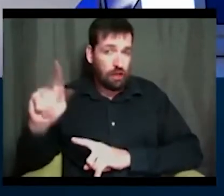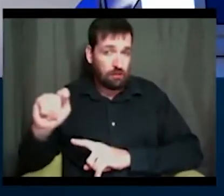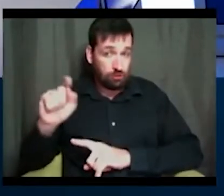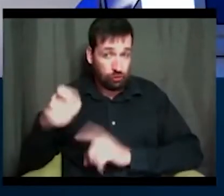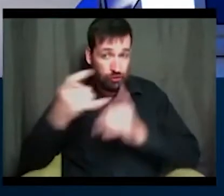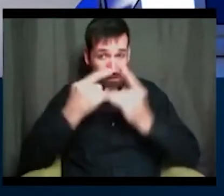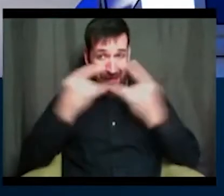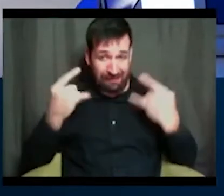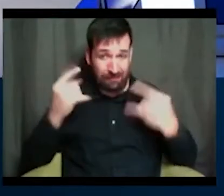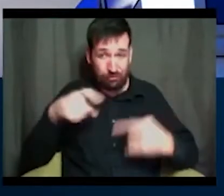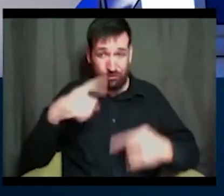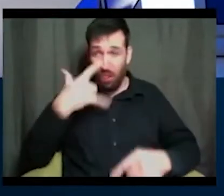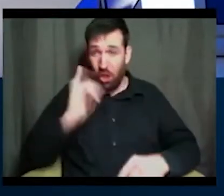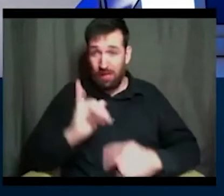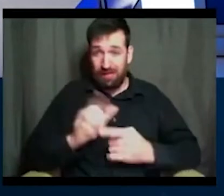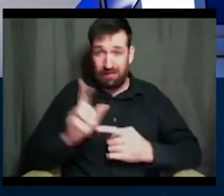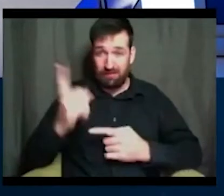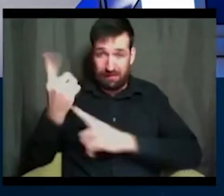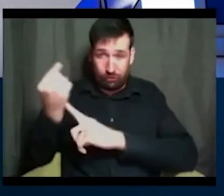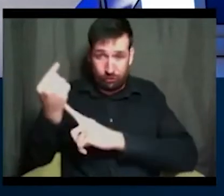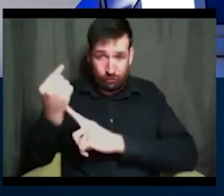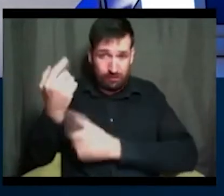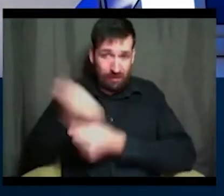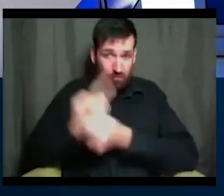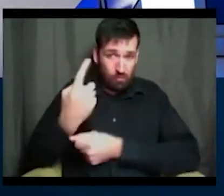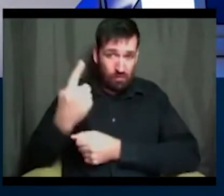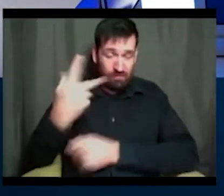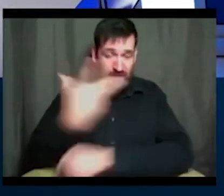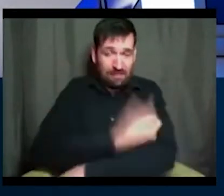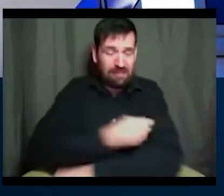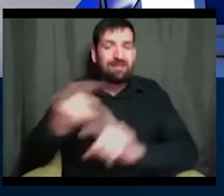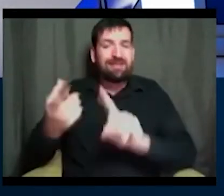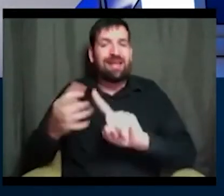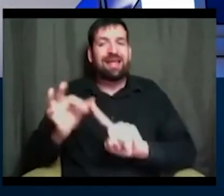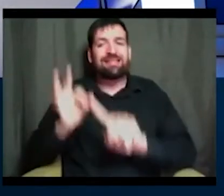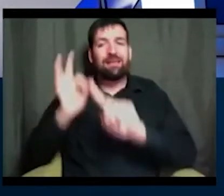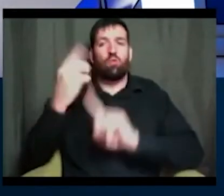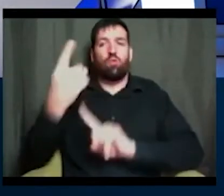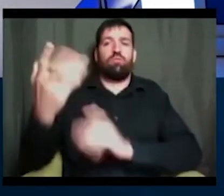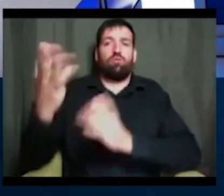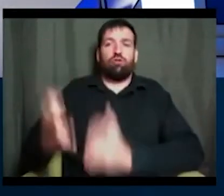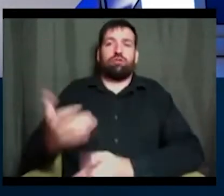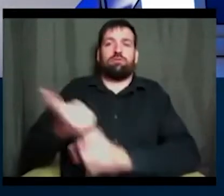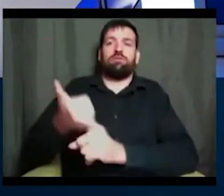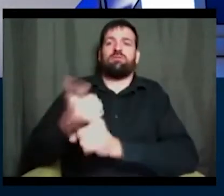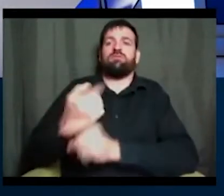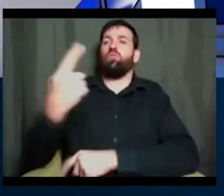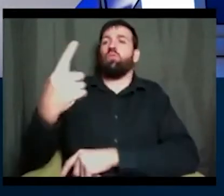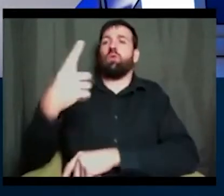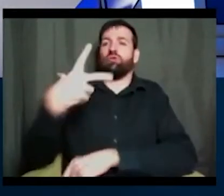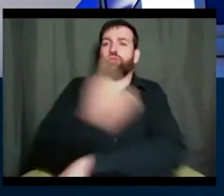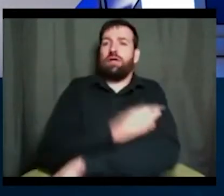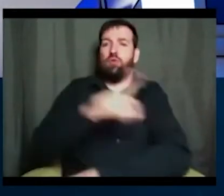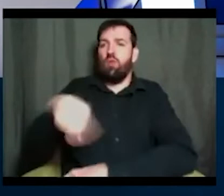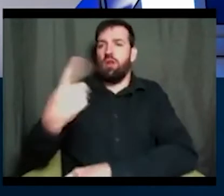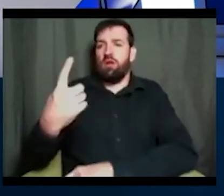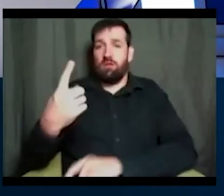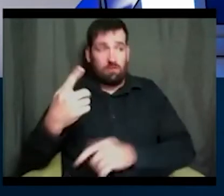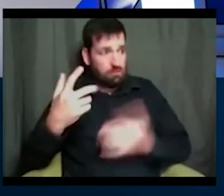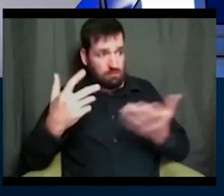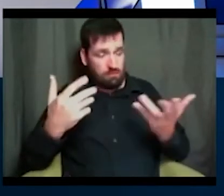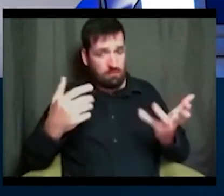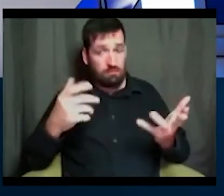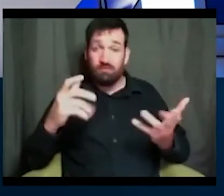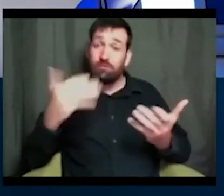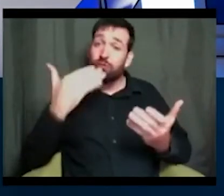year's Thanksgiving? Everyone vaccinated, only 1% has one shot. Is this a yes, Dr. Greiner? It's a great question.